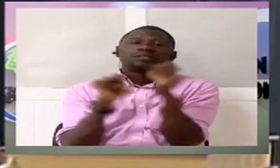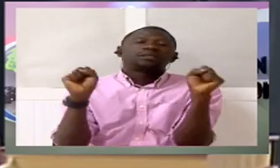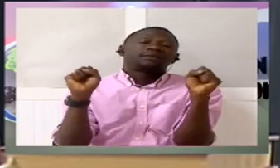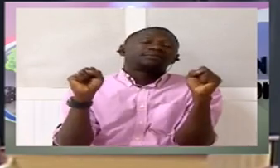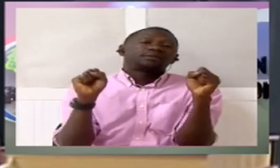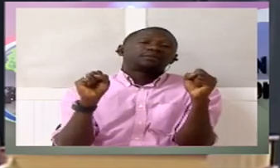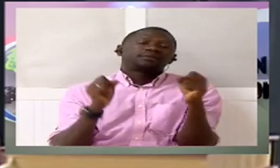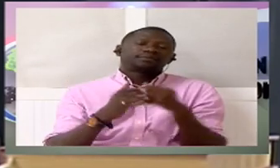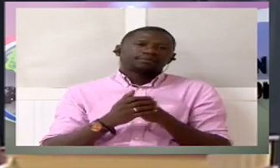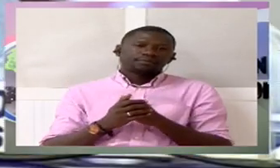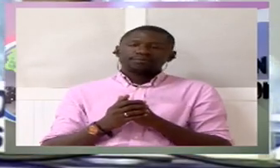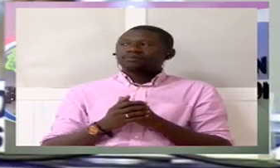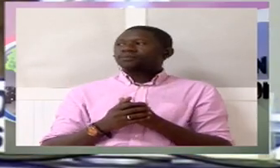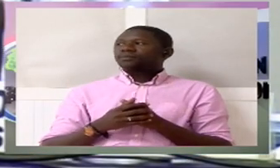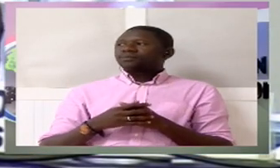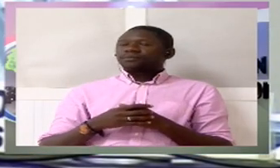Baba's safety.